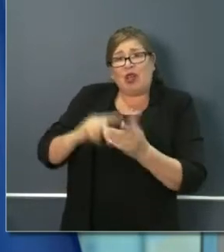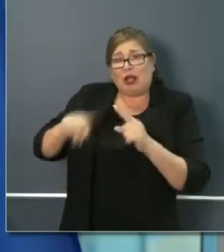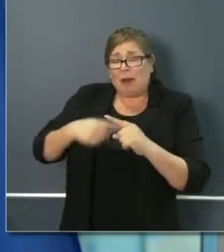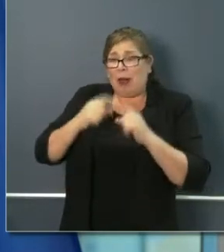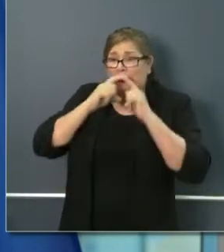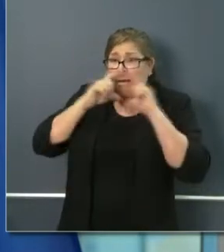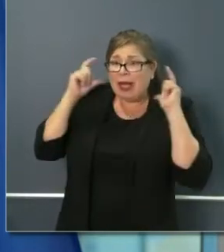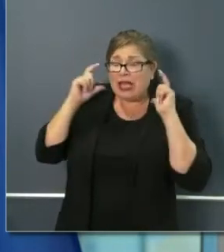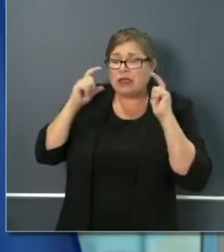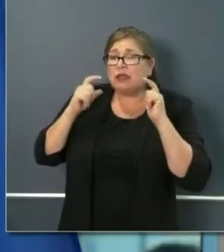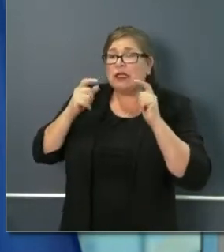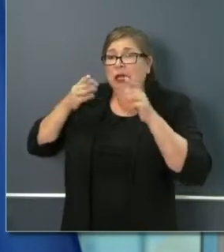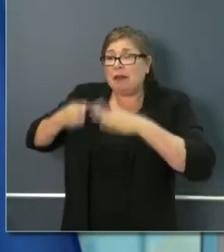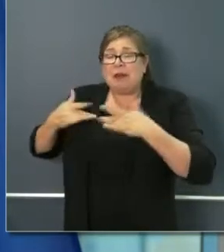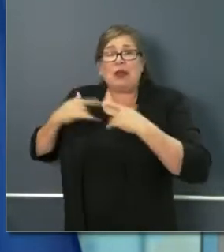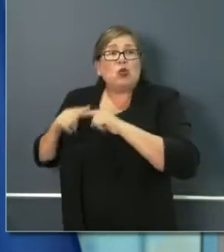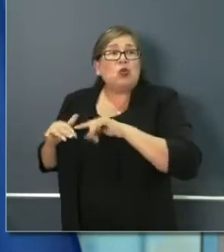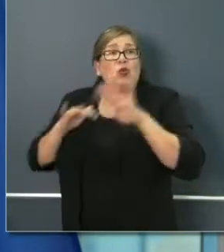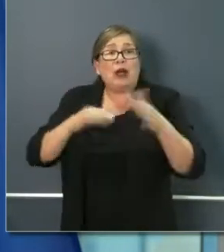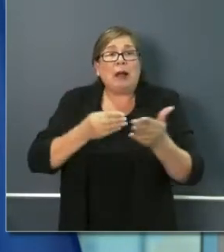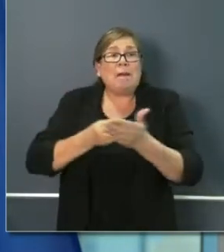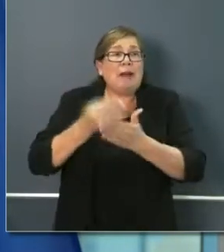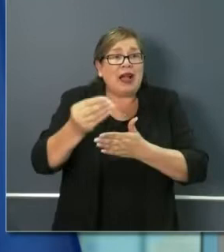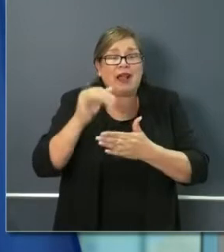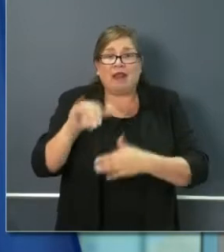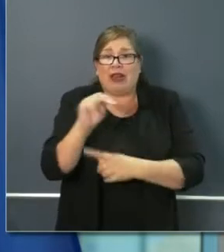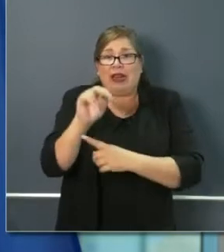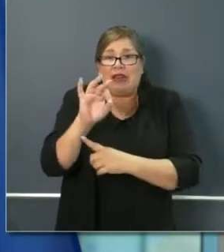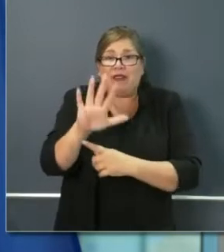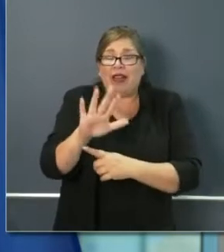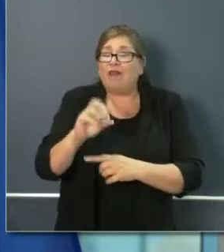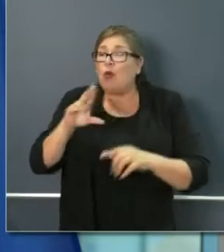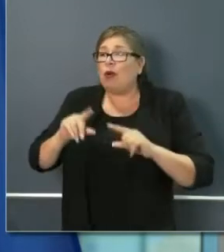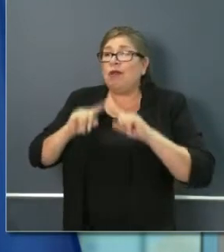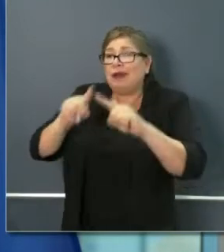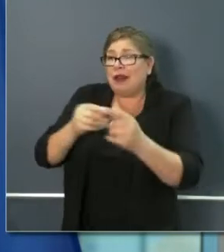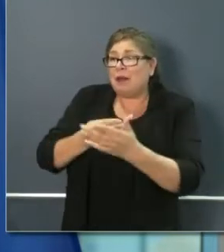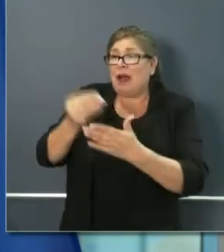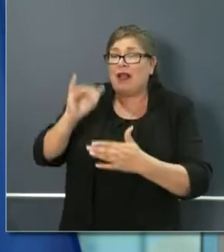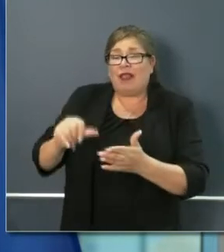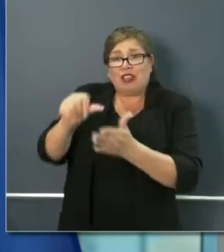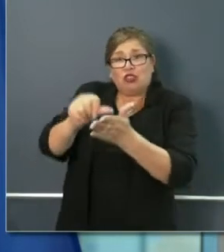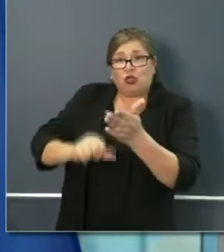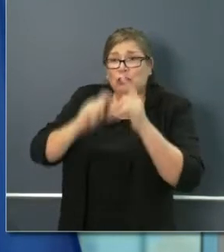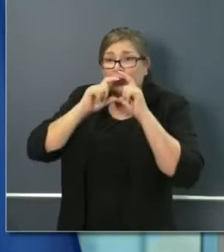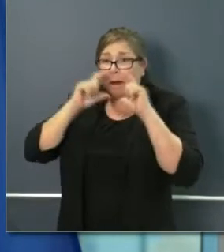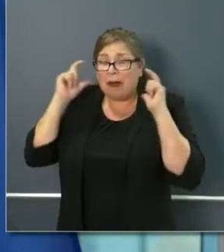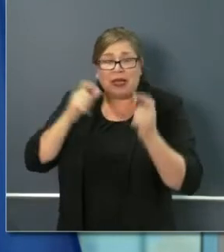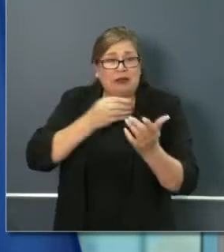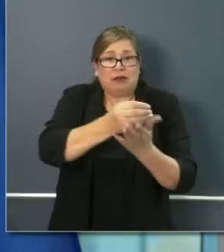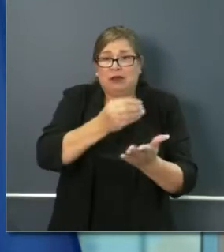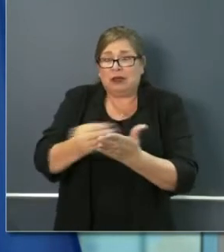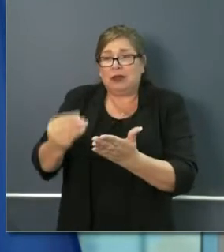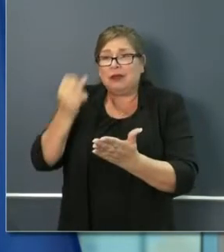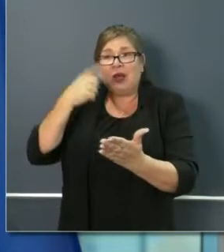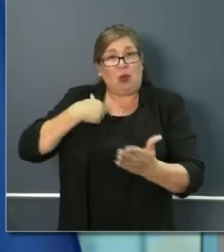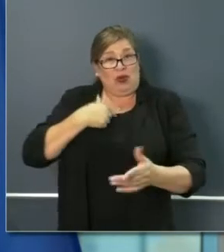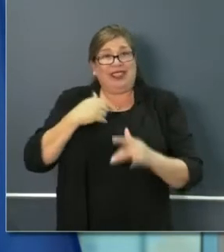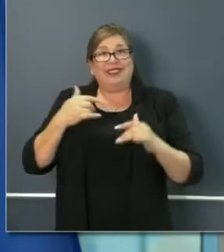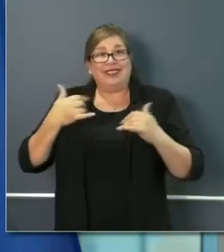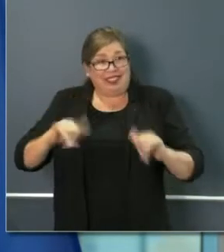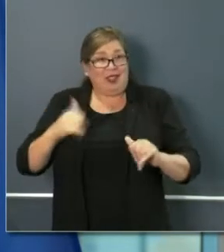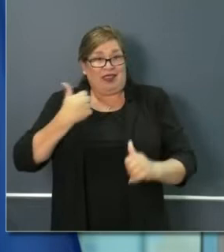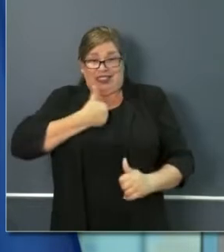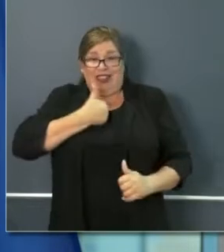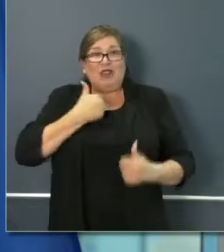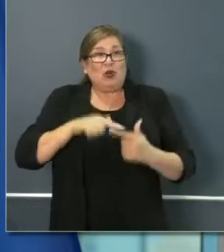or they run to get the surgical masks, of which we are procuring tens of millions of surgical masks at the same time. And so